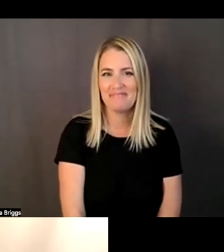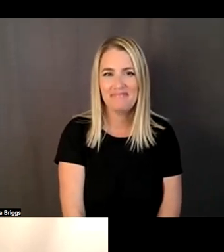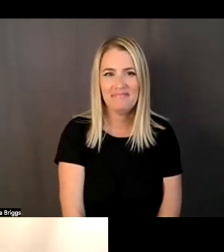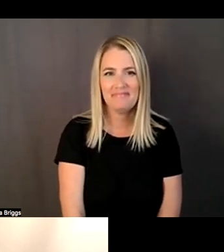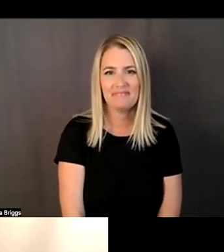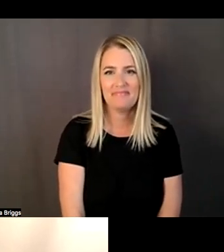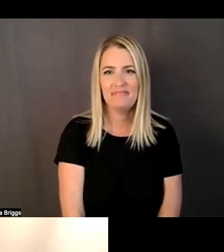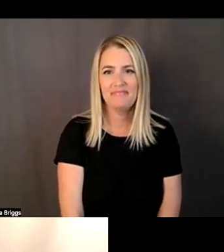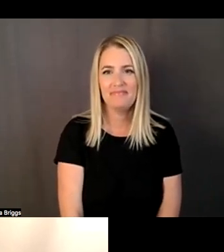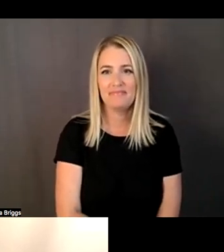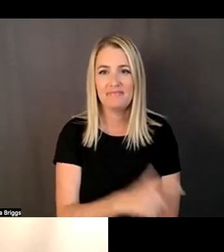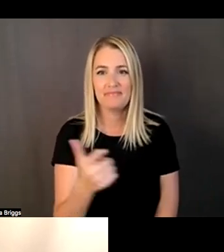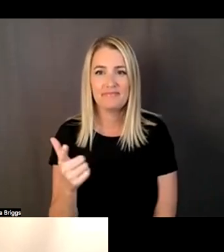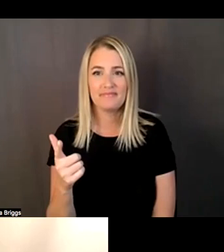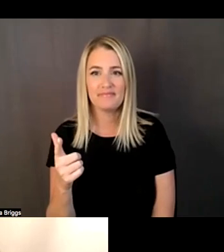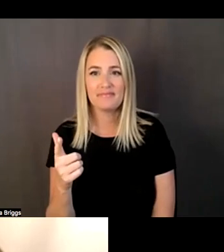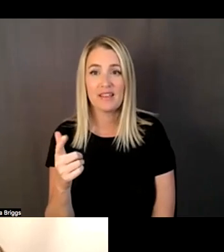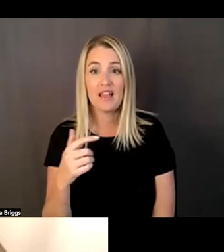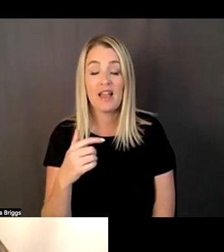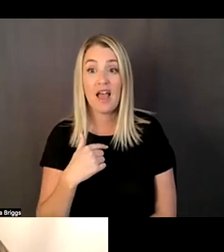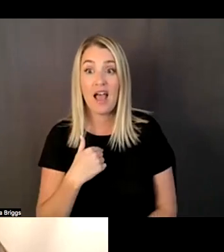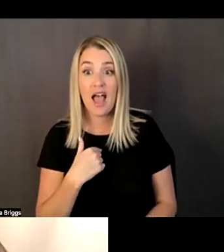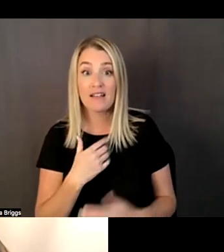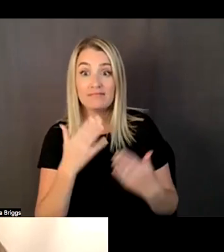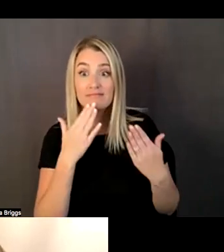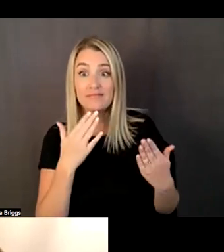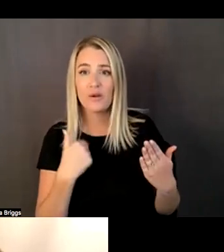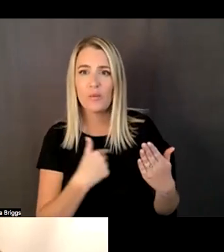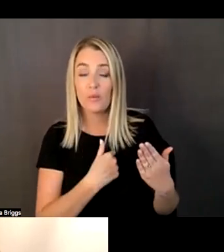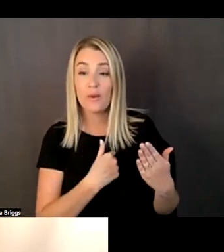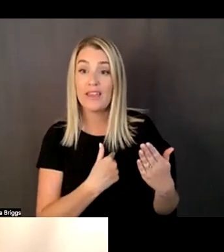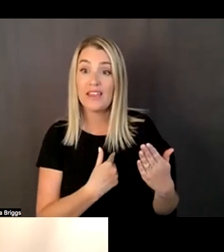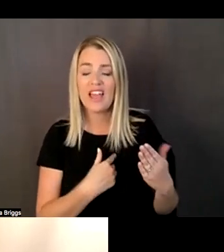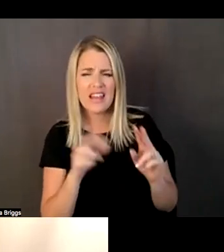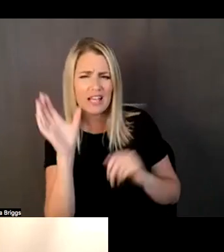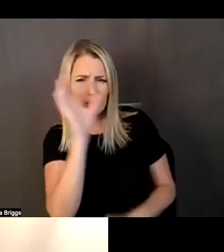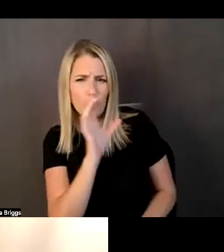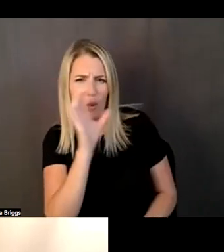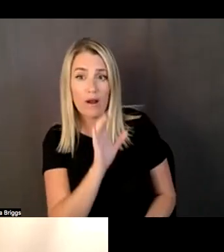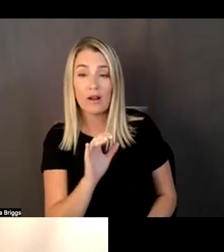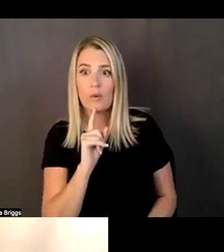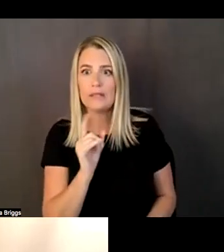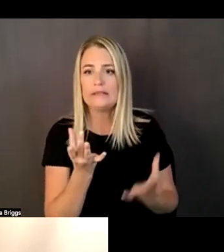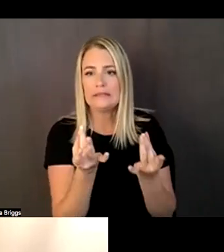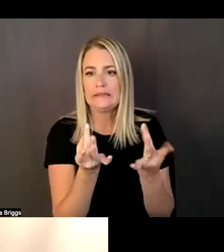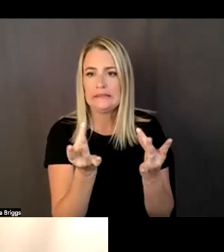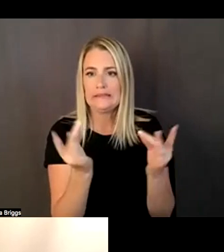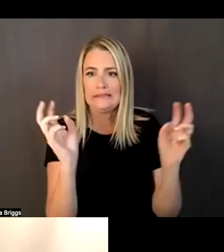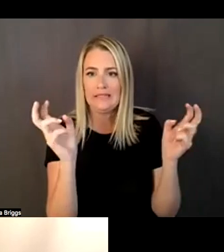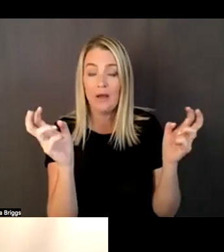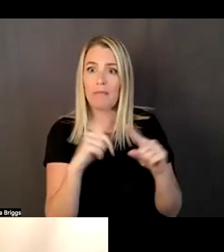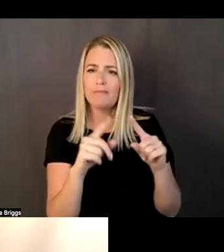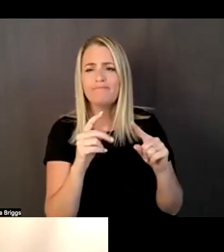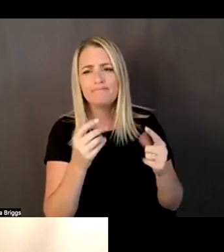Grateful that we can explore such like a typically charged subject with each other with such care, including, tending